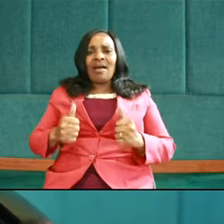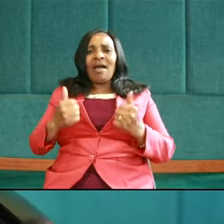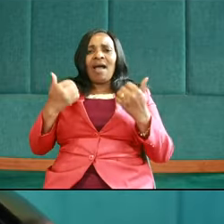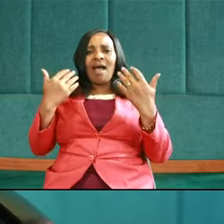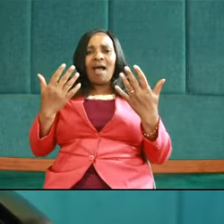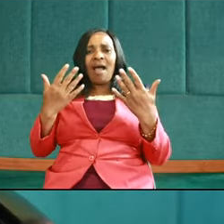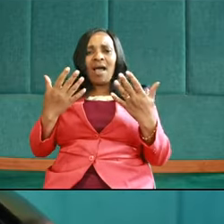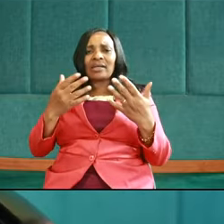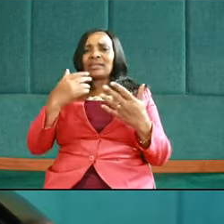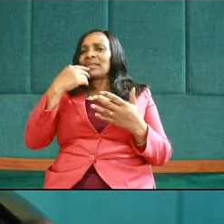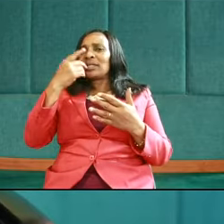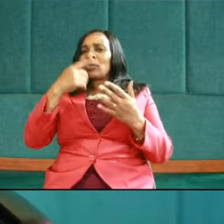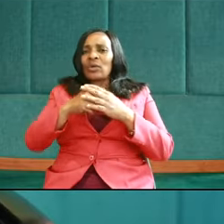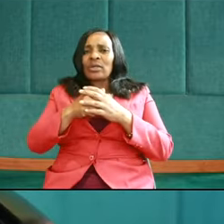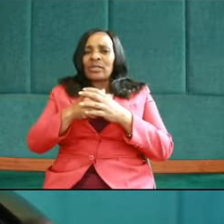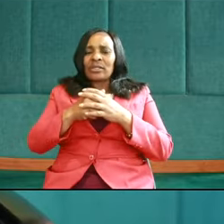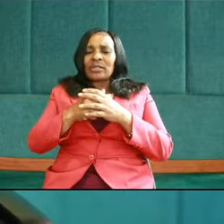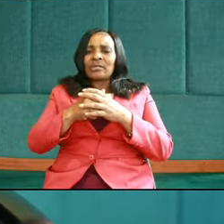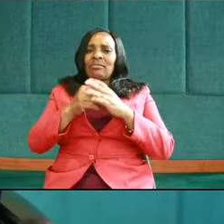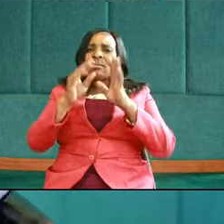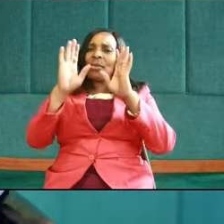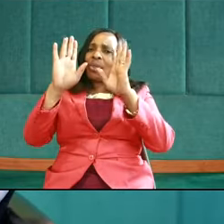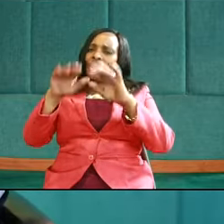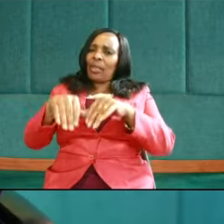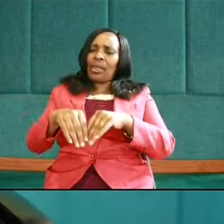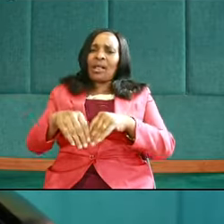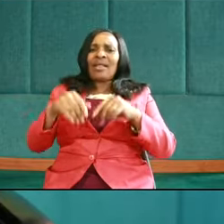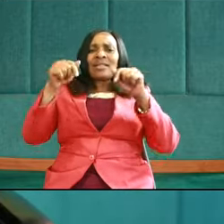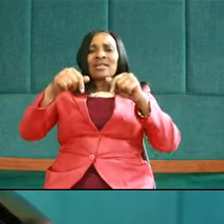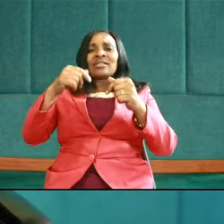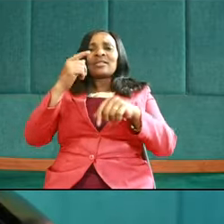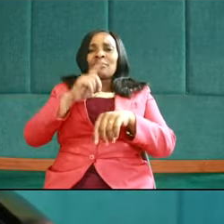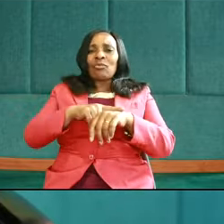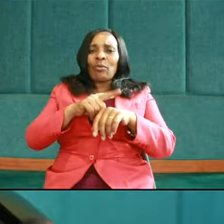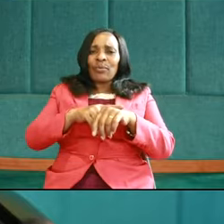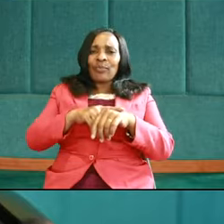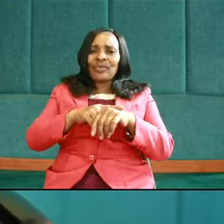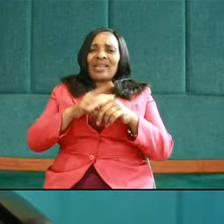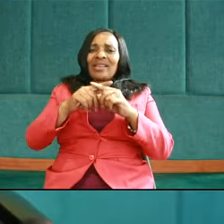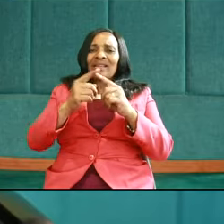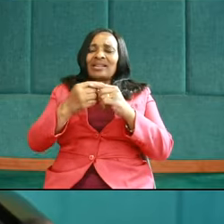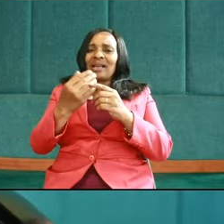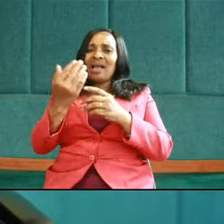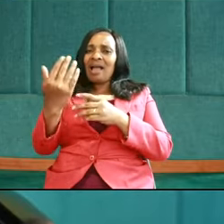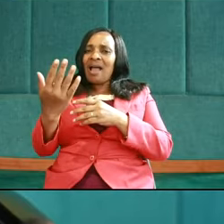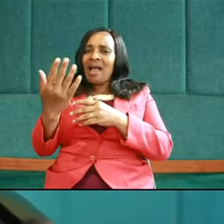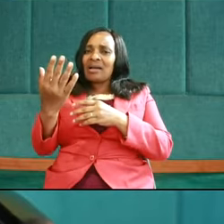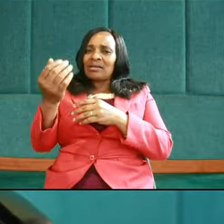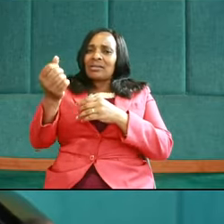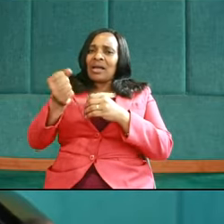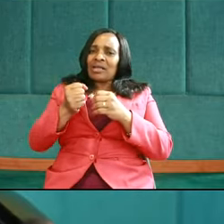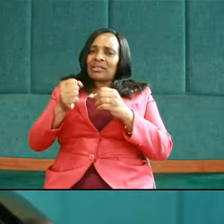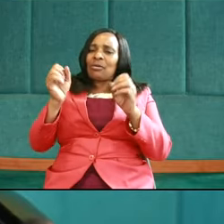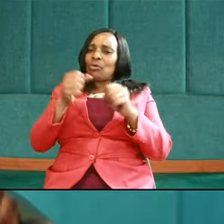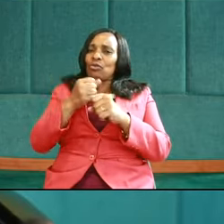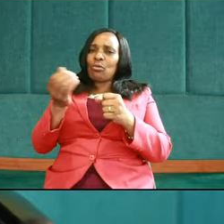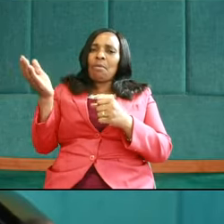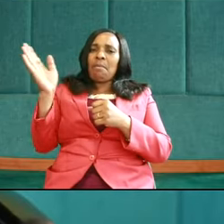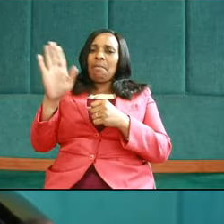his hand and said, "Seize him." That very moment, his hand shriveled up so he couldn't pull it